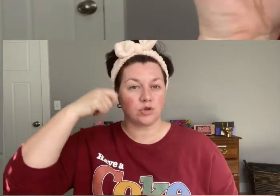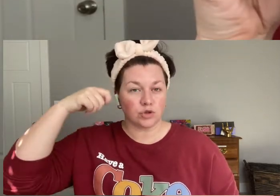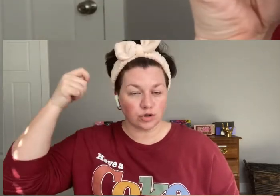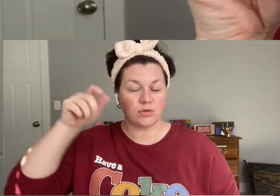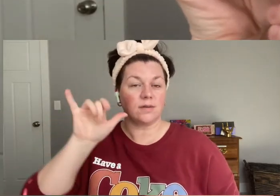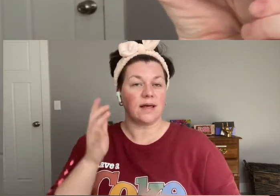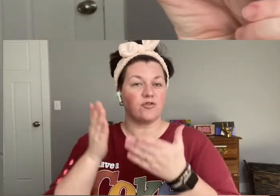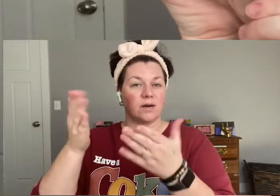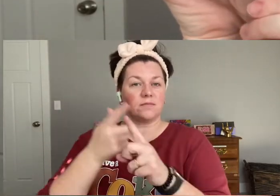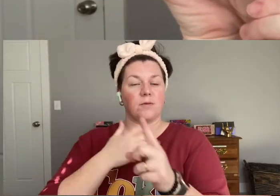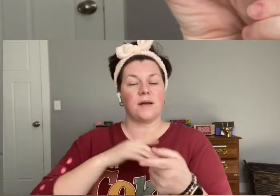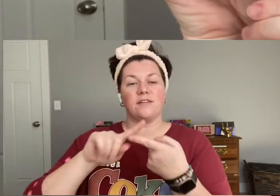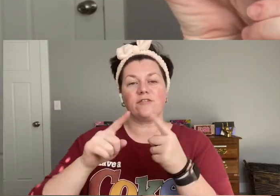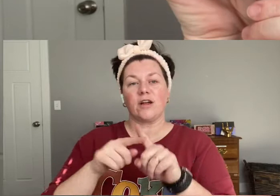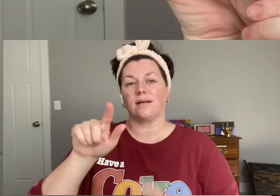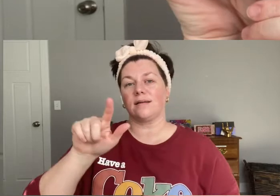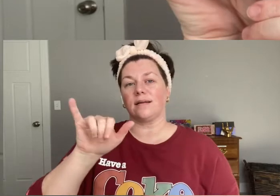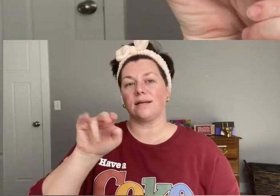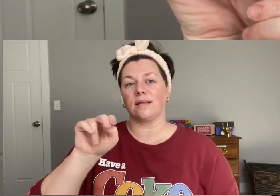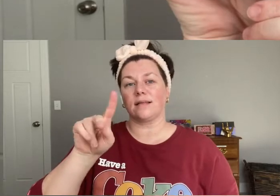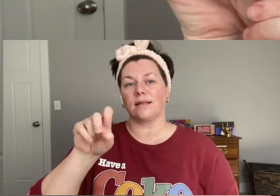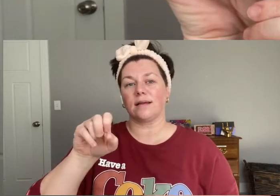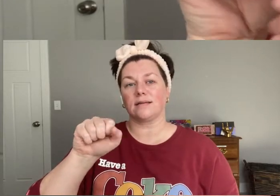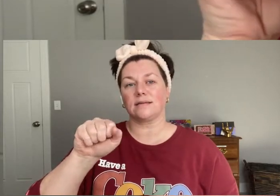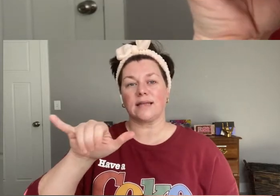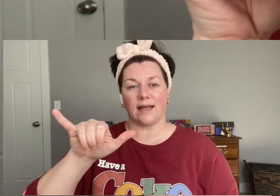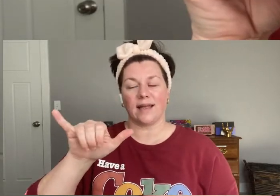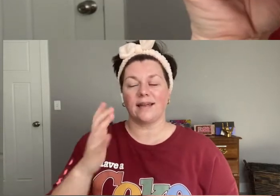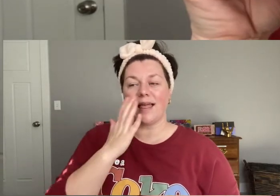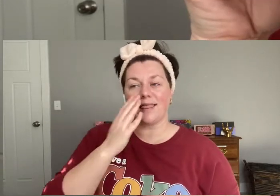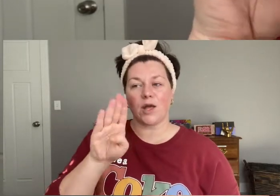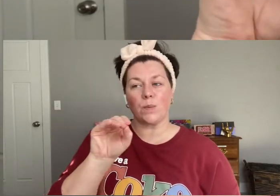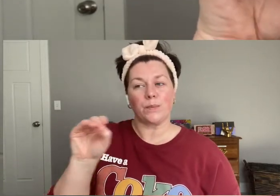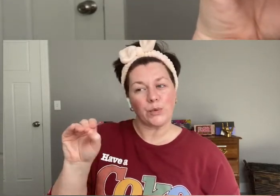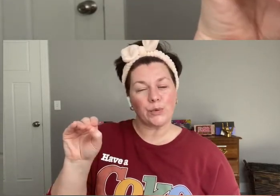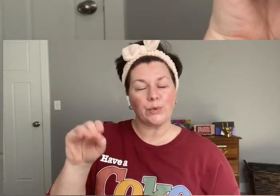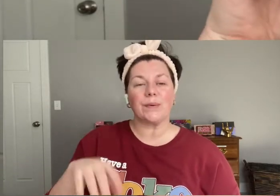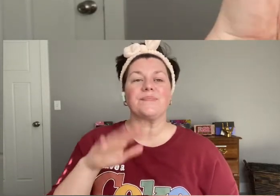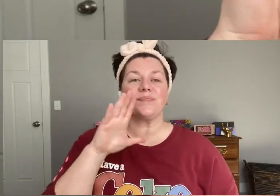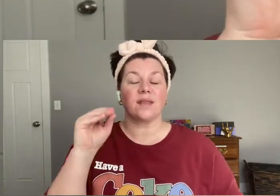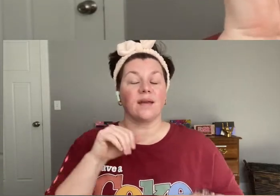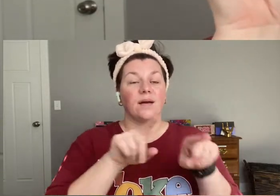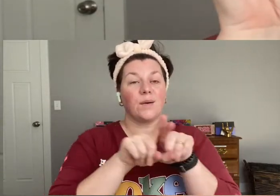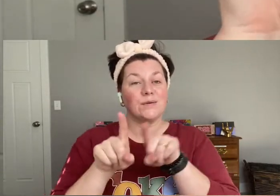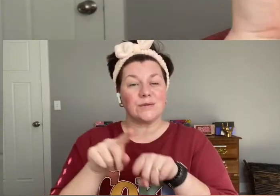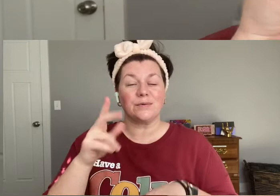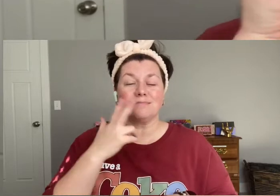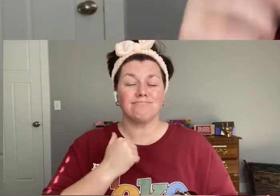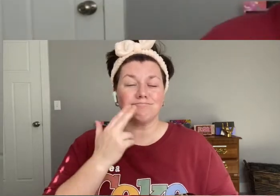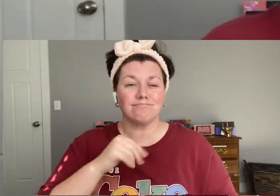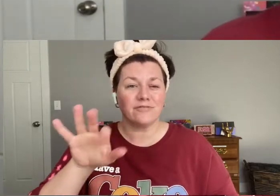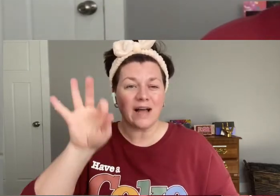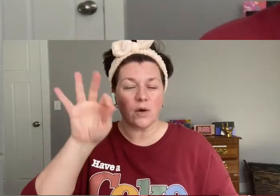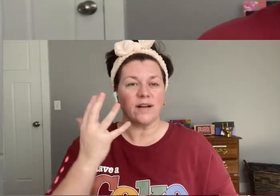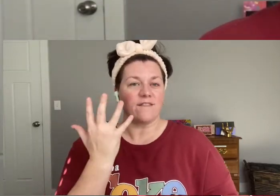Orgasm blush. Highly recommended by my friend Lindsay. Thank you, boo. So I did get that, and I might be using a little bit of